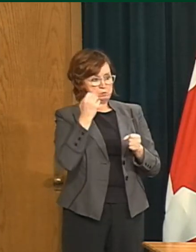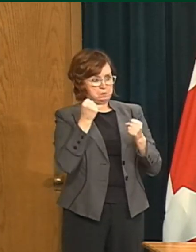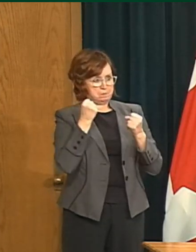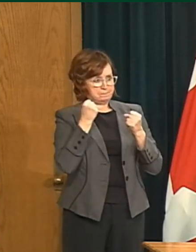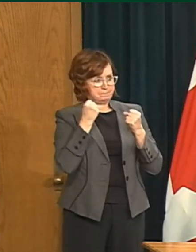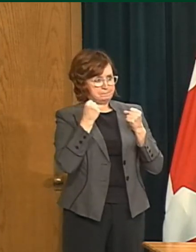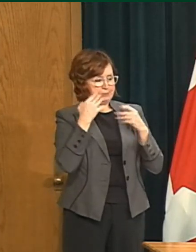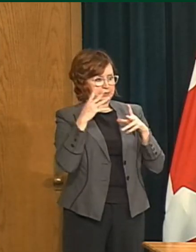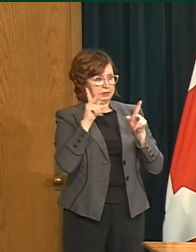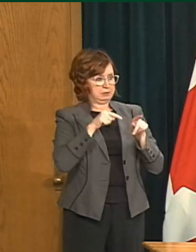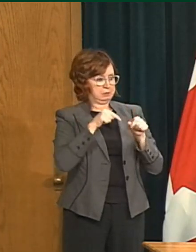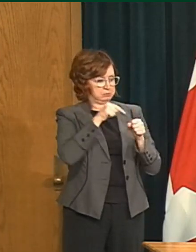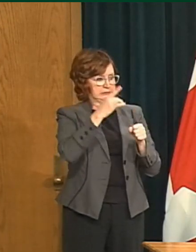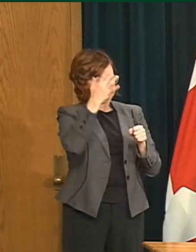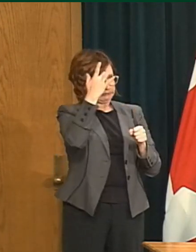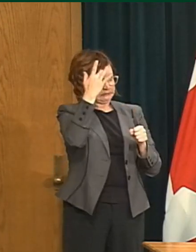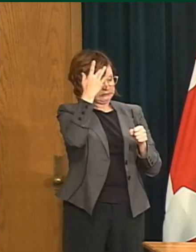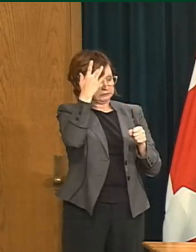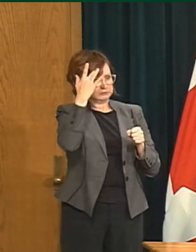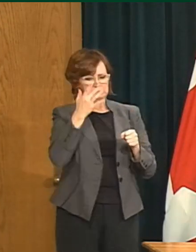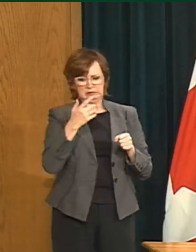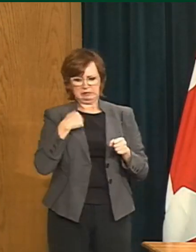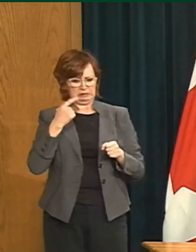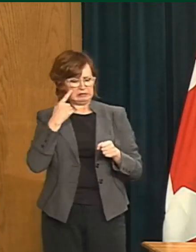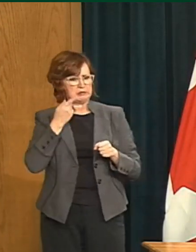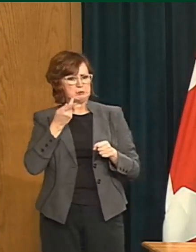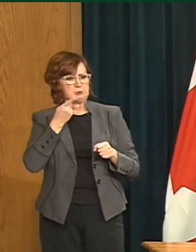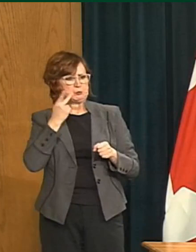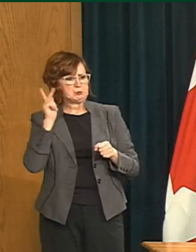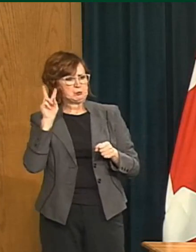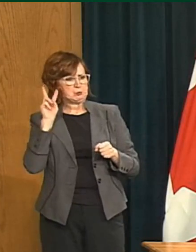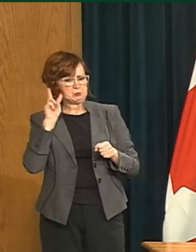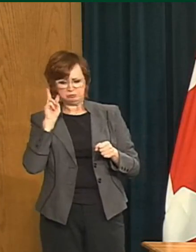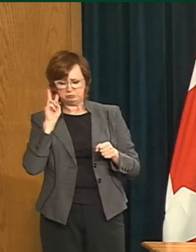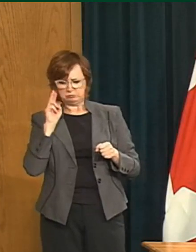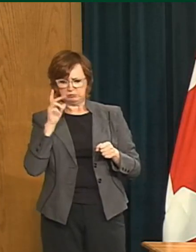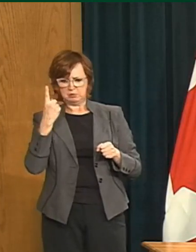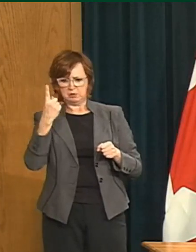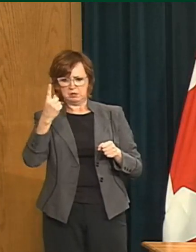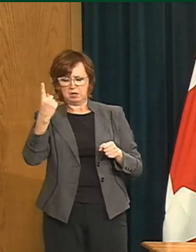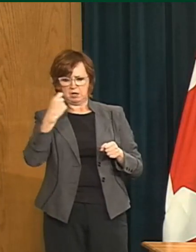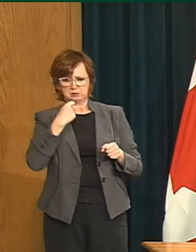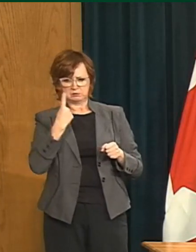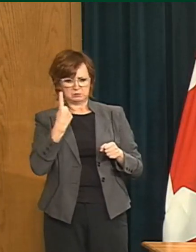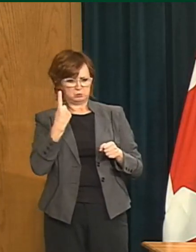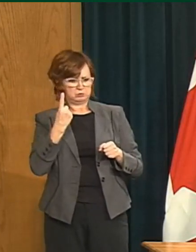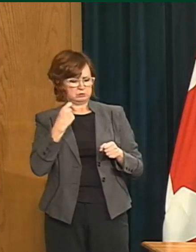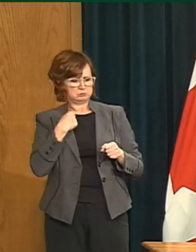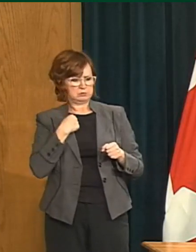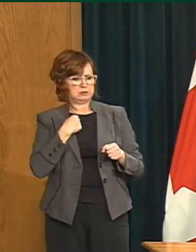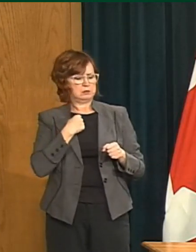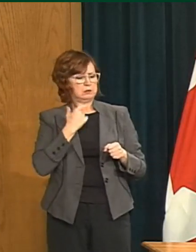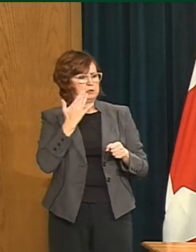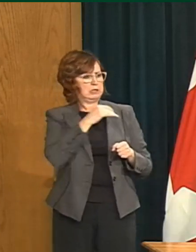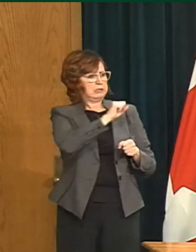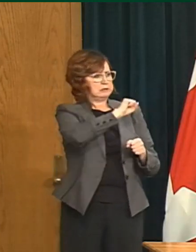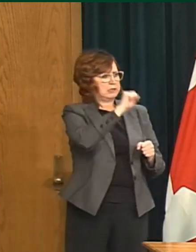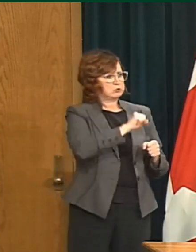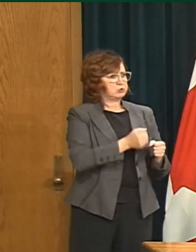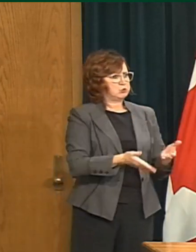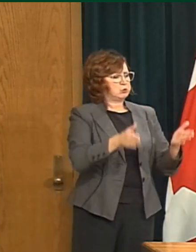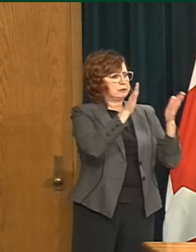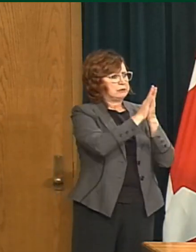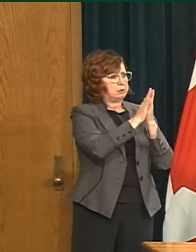day is, why does Saskatoon have over double the numbers of Regina? because there's